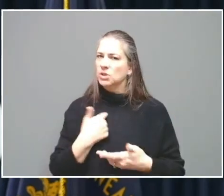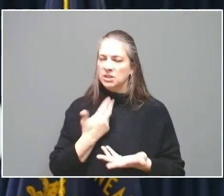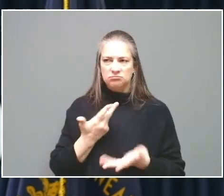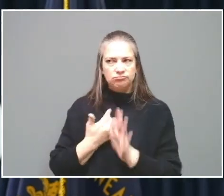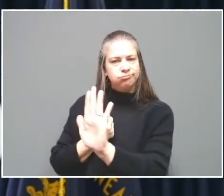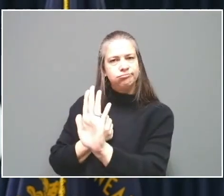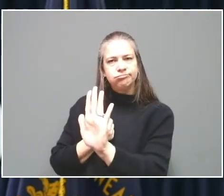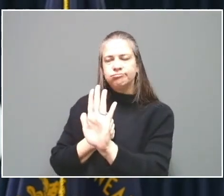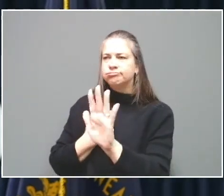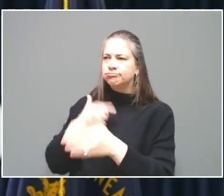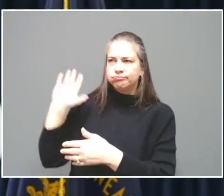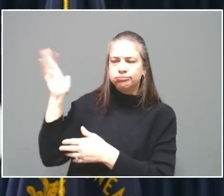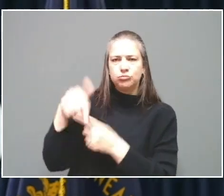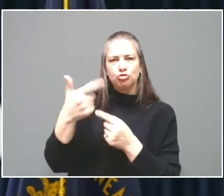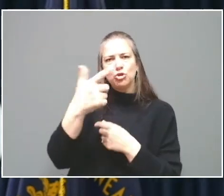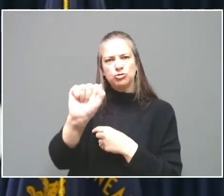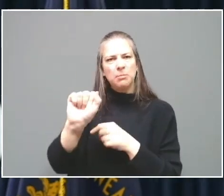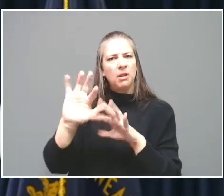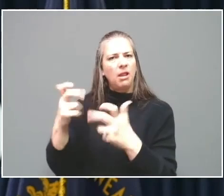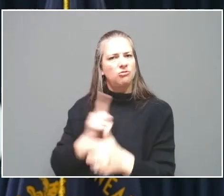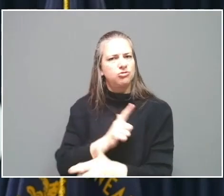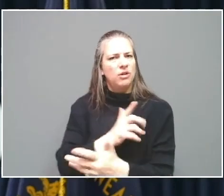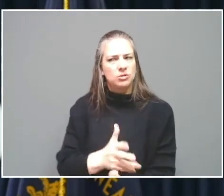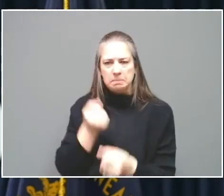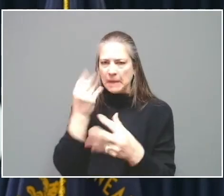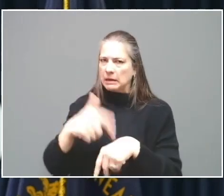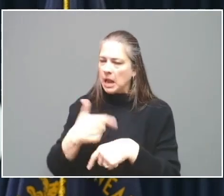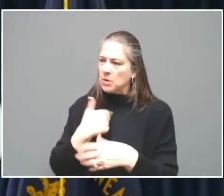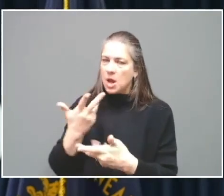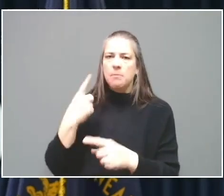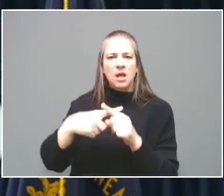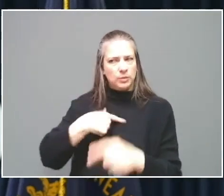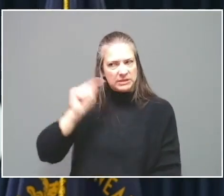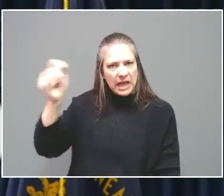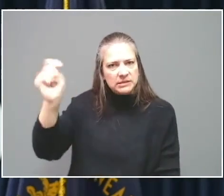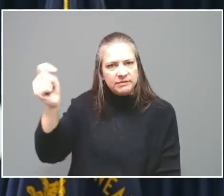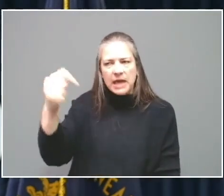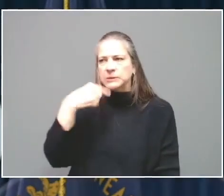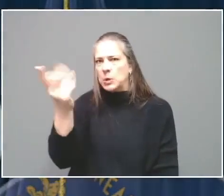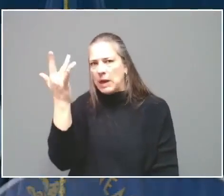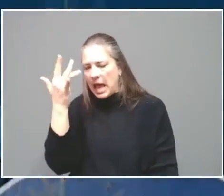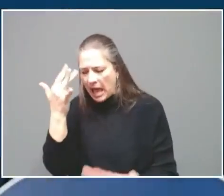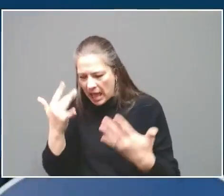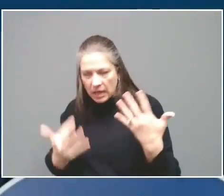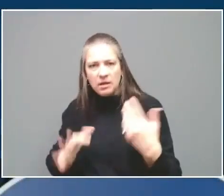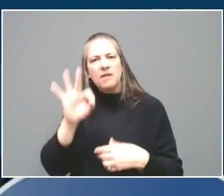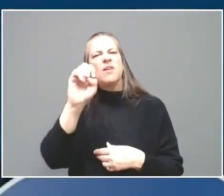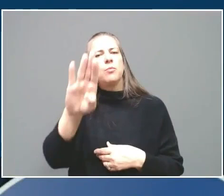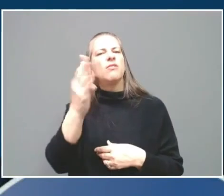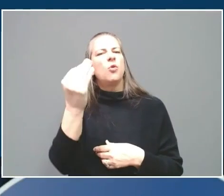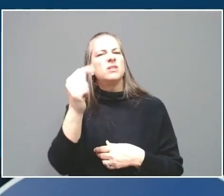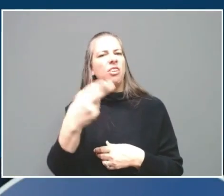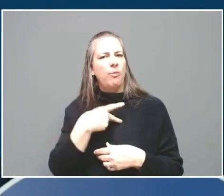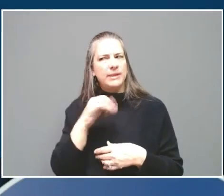Assembly multiple times, and we testified on it in a committee hearing on February the 14th.